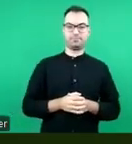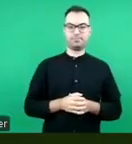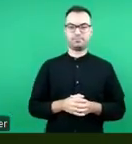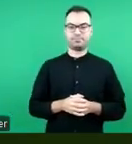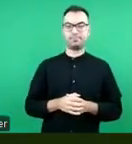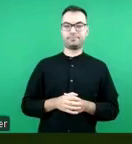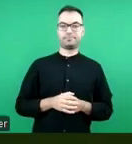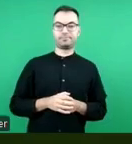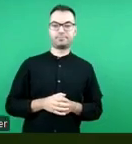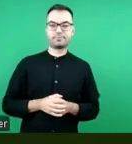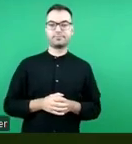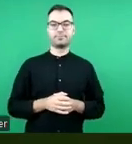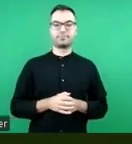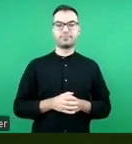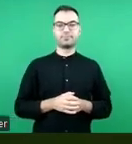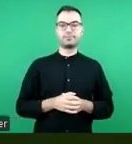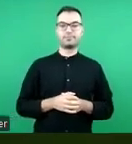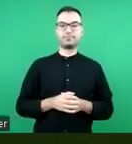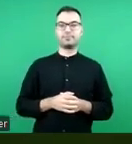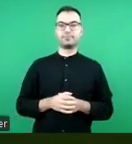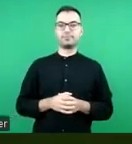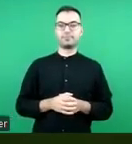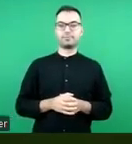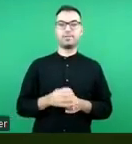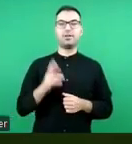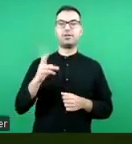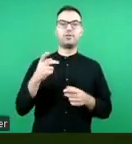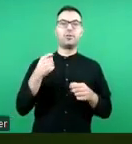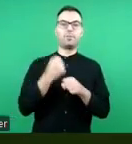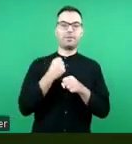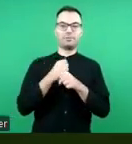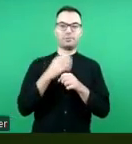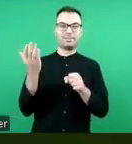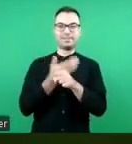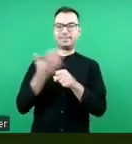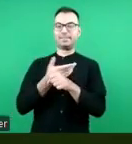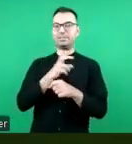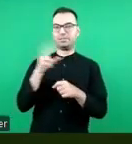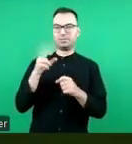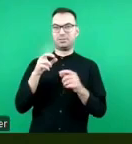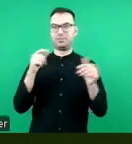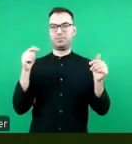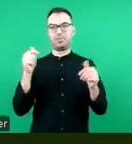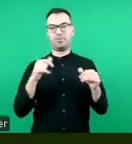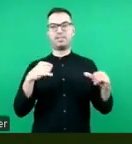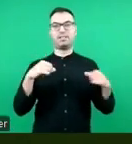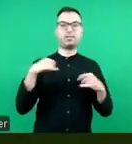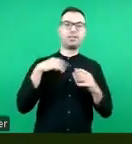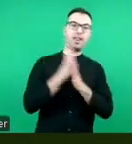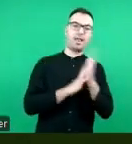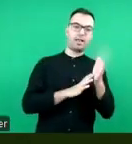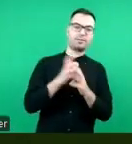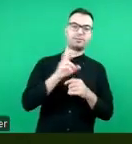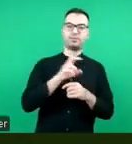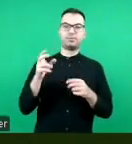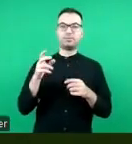catchy way to forest managers or guys that drive the harvester, if they should manage the forest or if they should aim